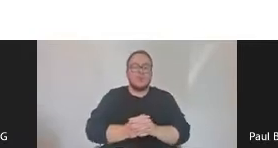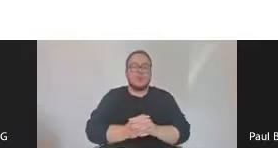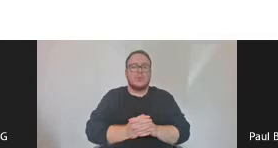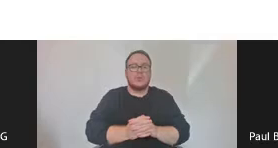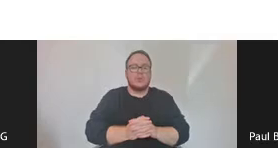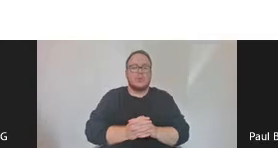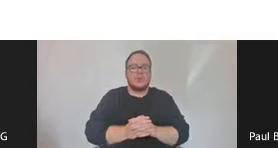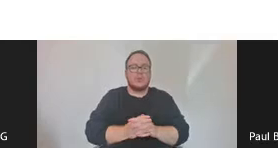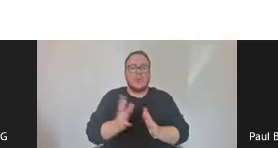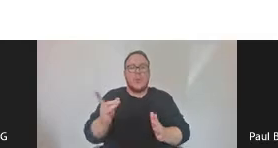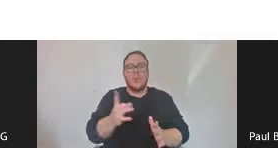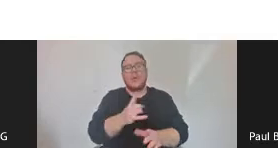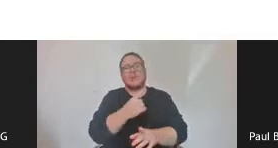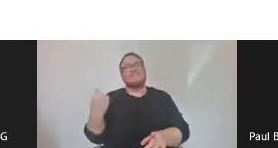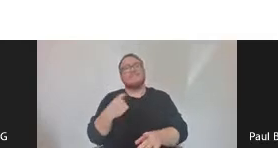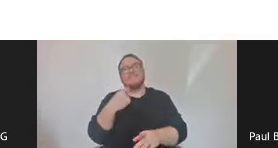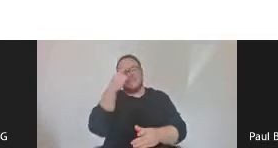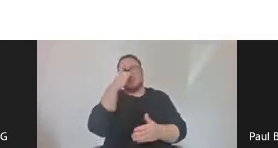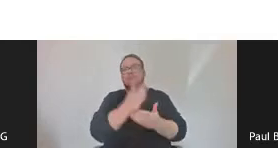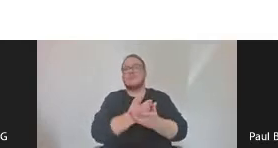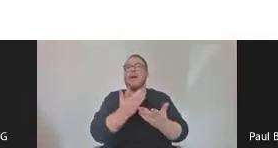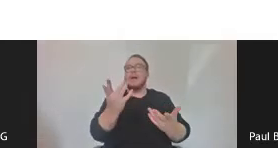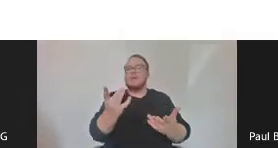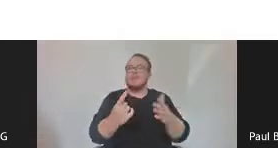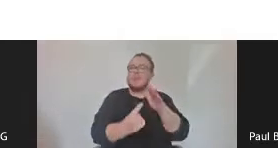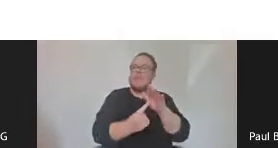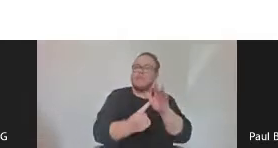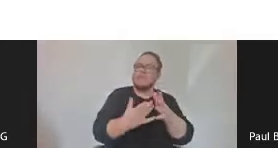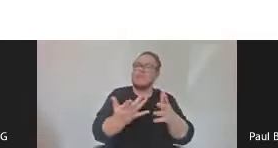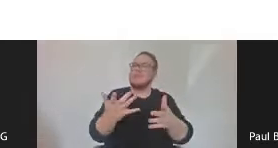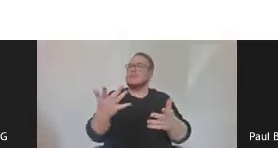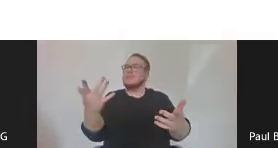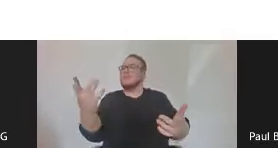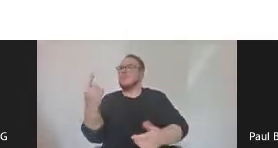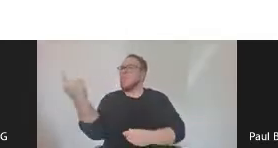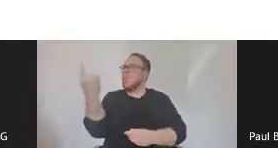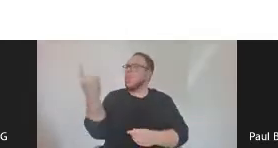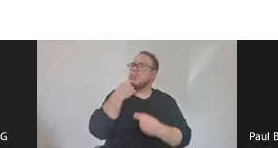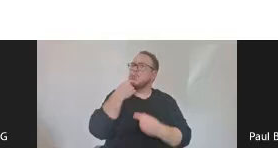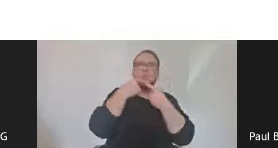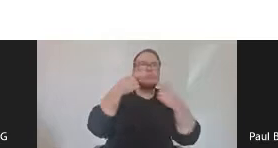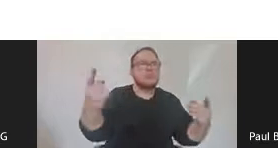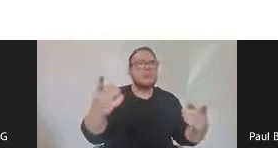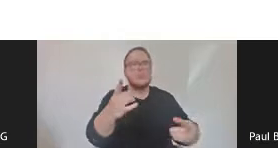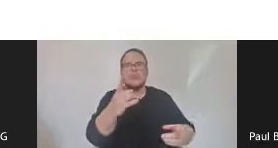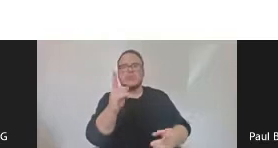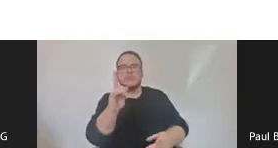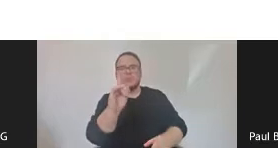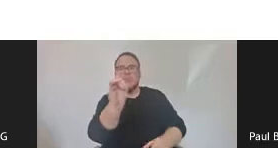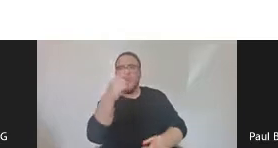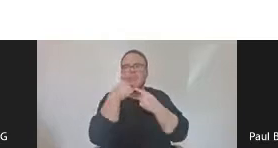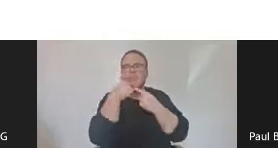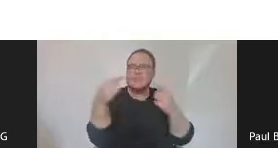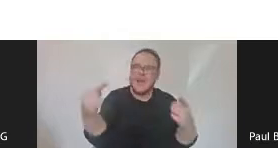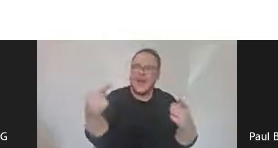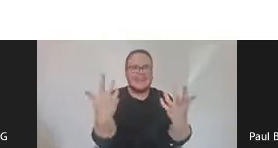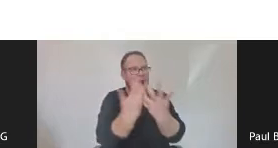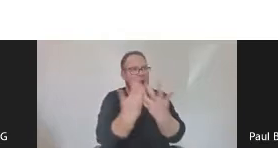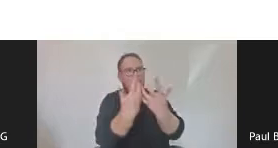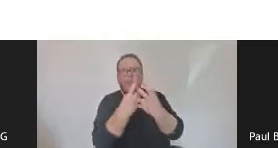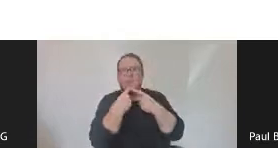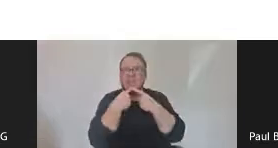that the message, the messenger, and the mechanism does need to be different for different groups of people. So